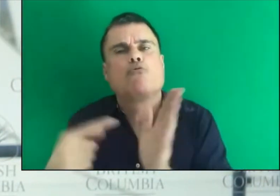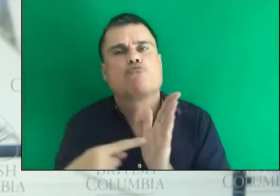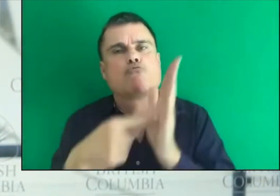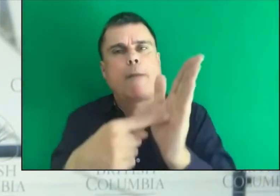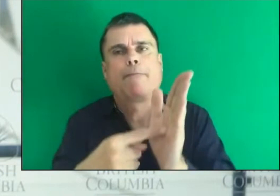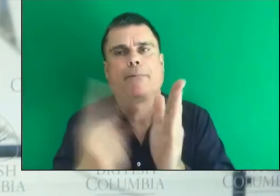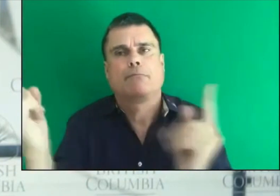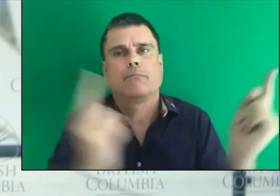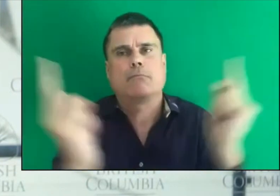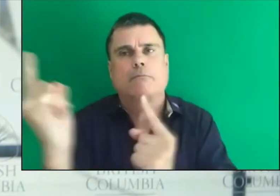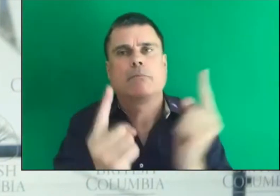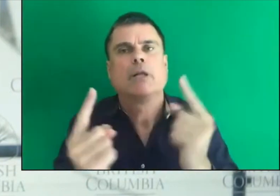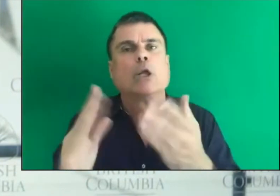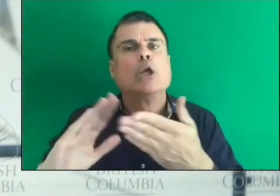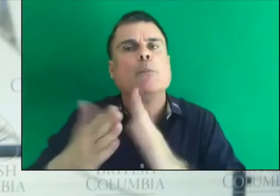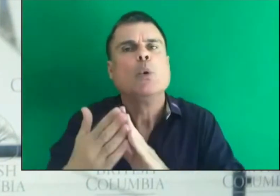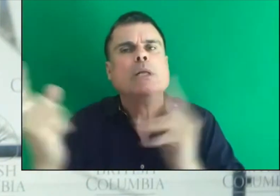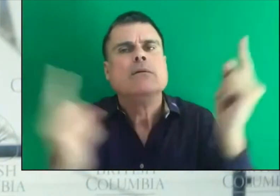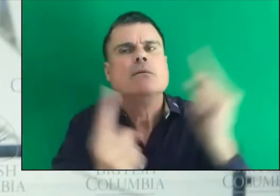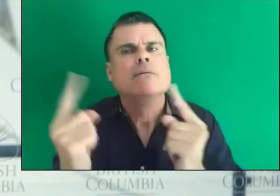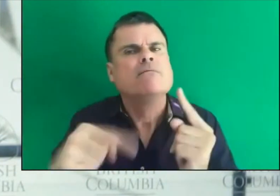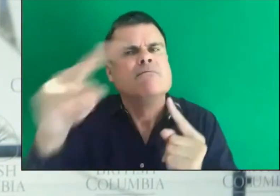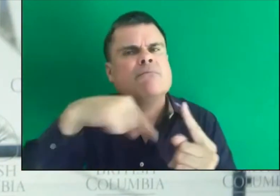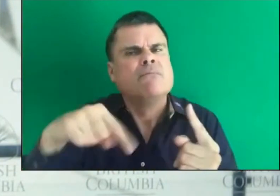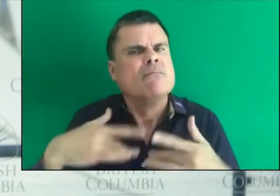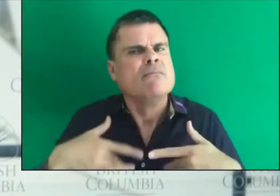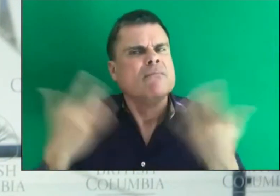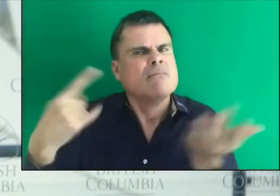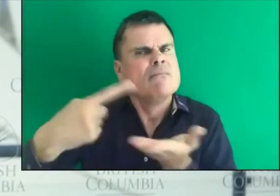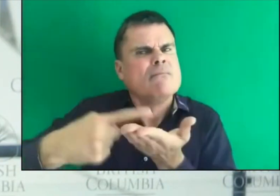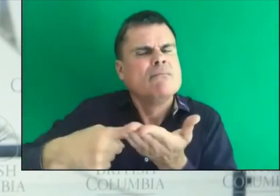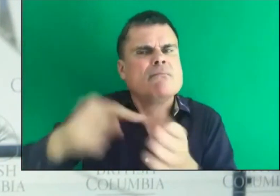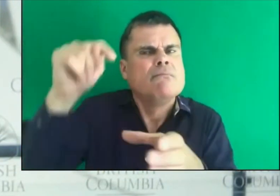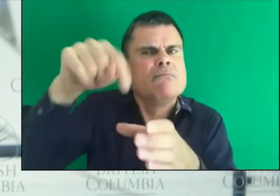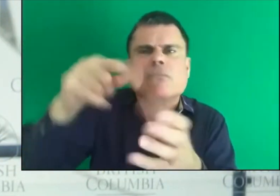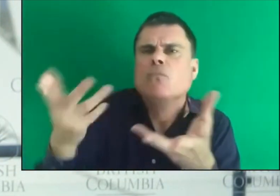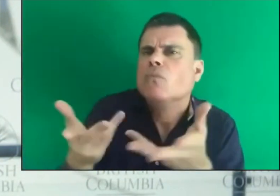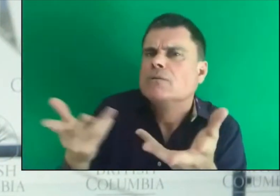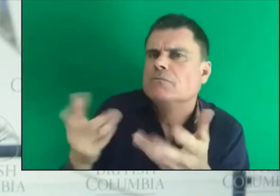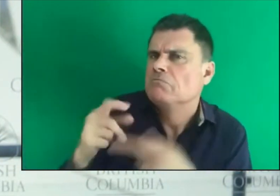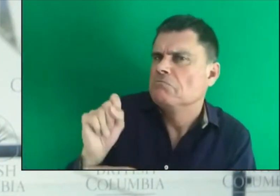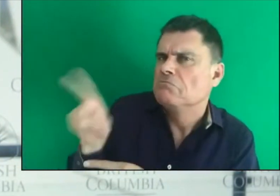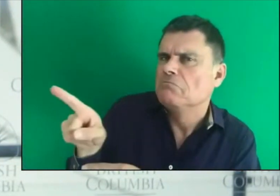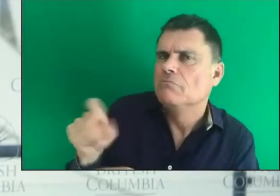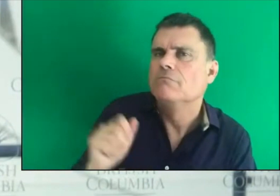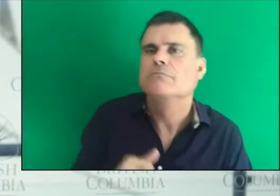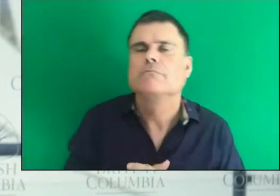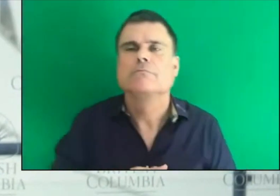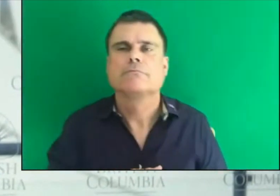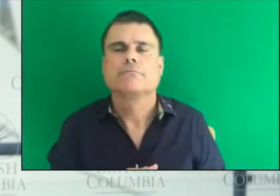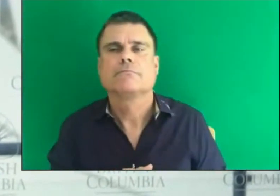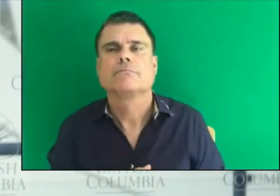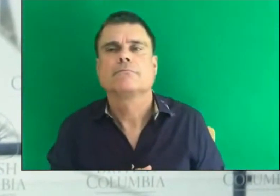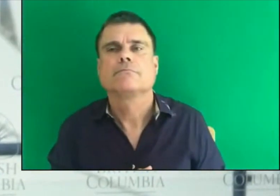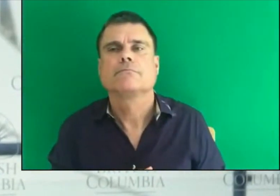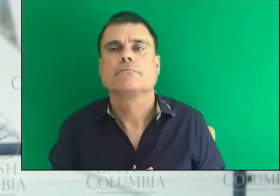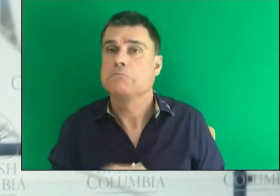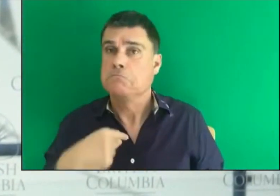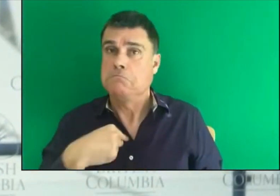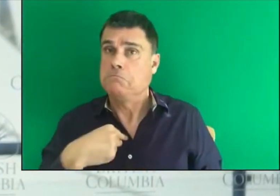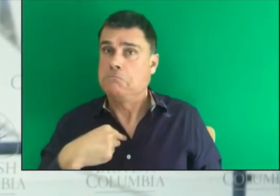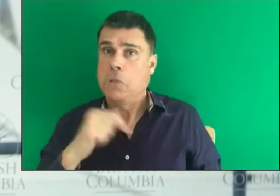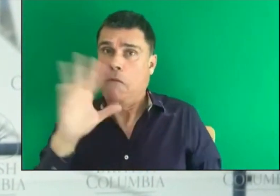Health community yesterday. I'm just wondering what were the key takeaways from that discussion, and how are you really working